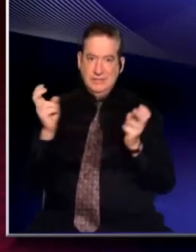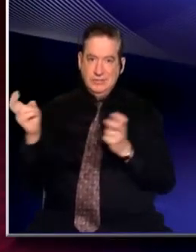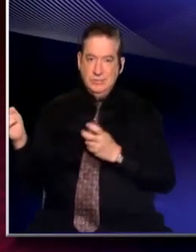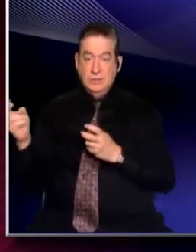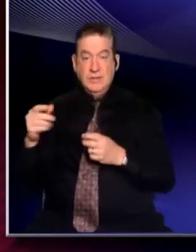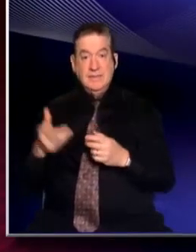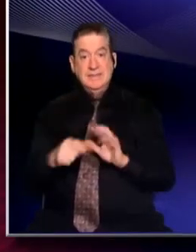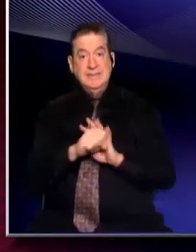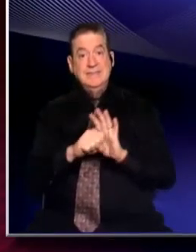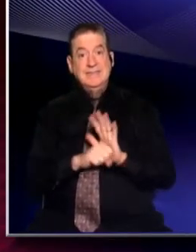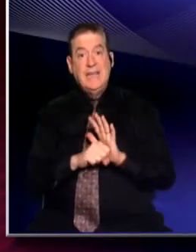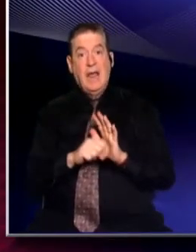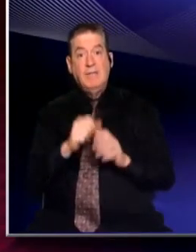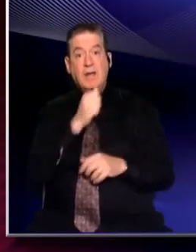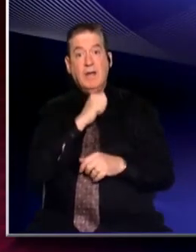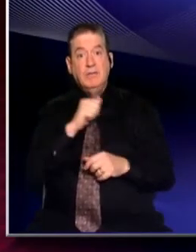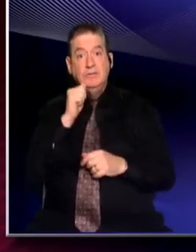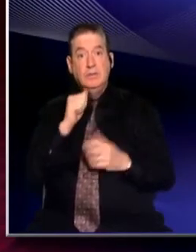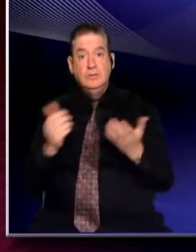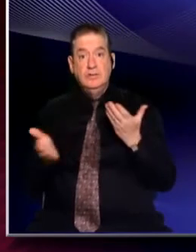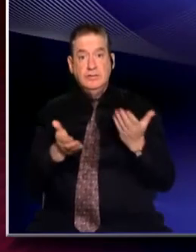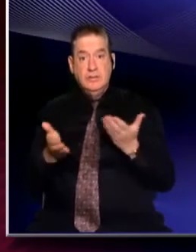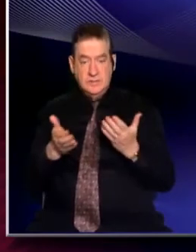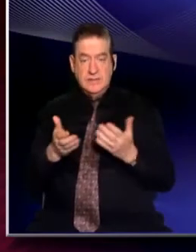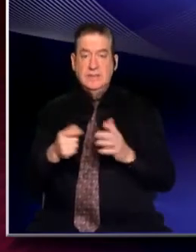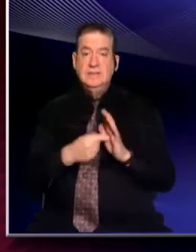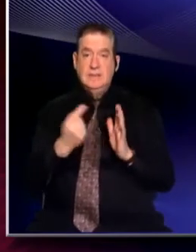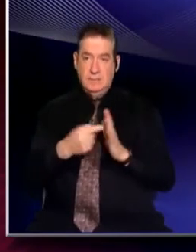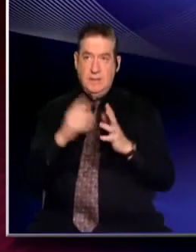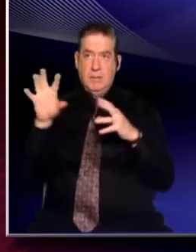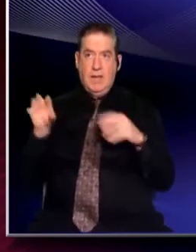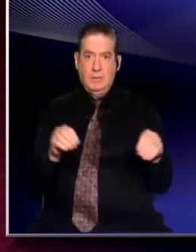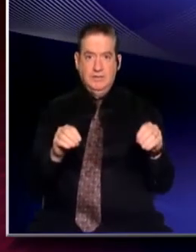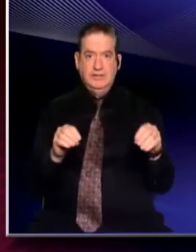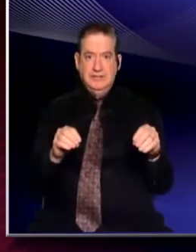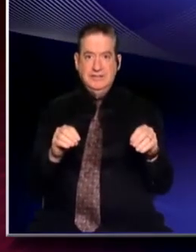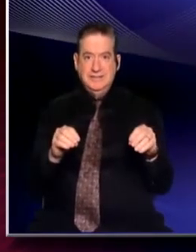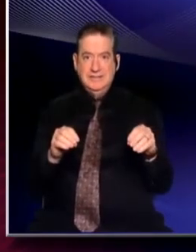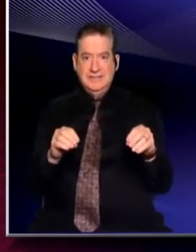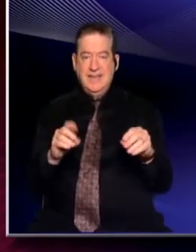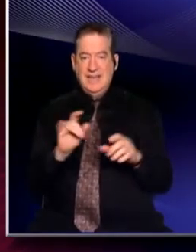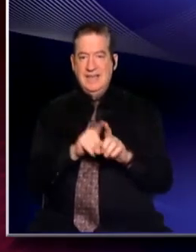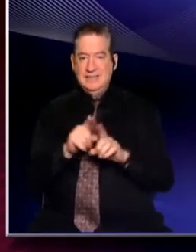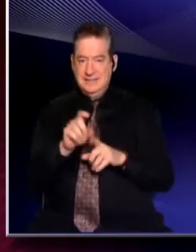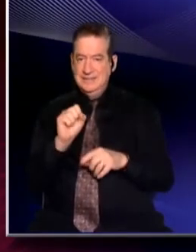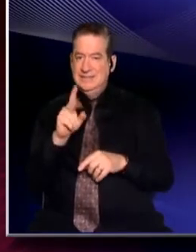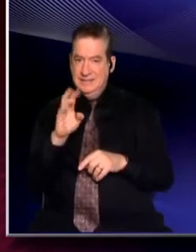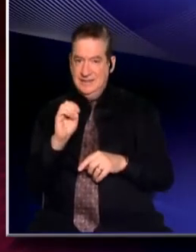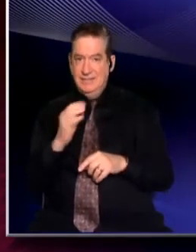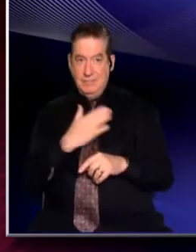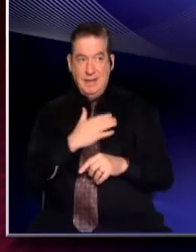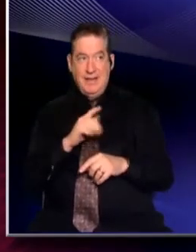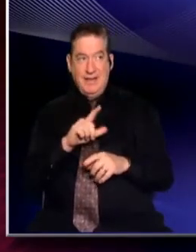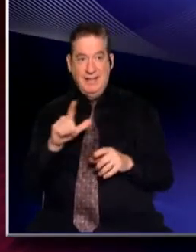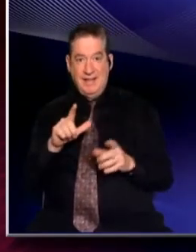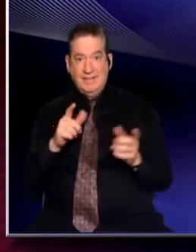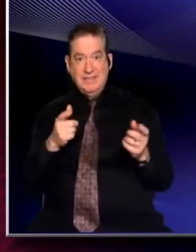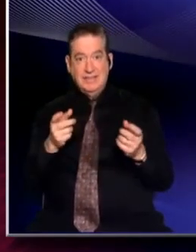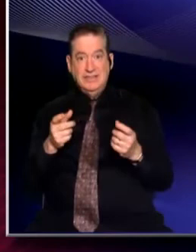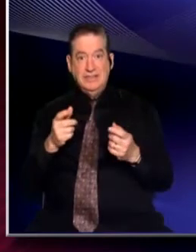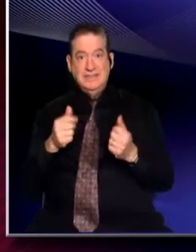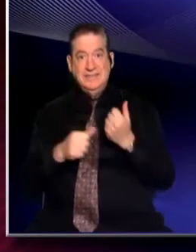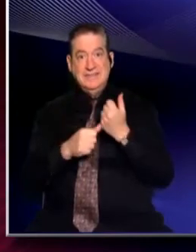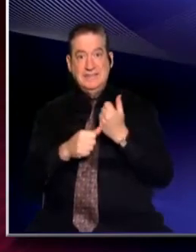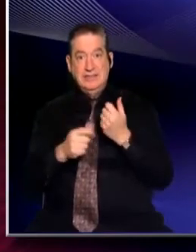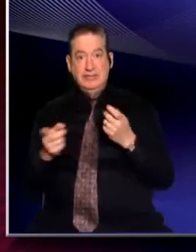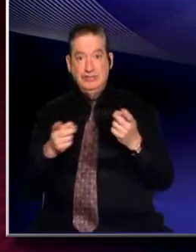of Arizona services, and sometimes there are outages, as Steve would, to my left, the assistant director of IT would